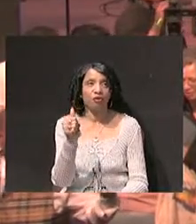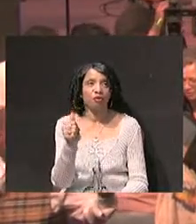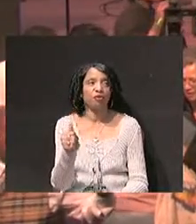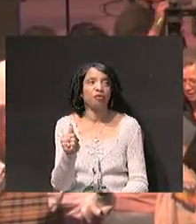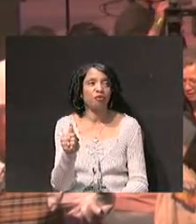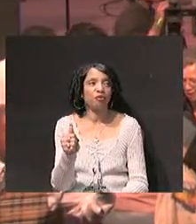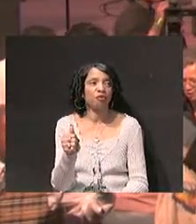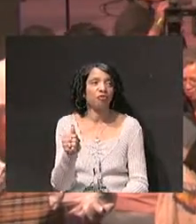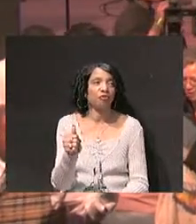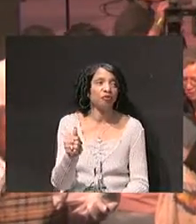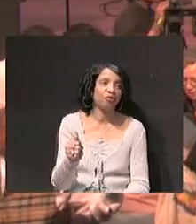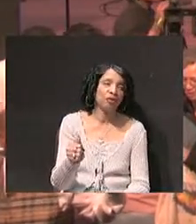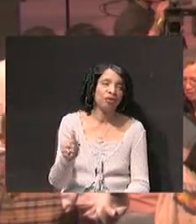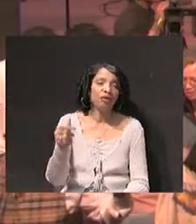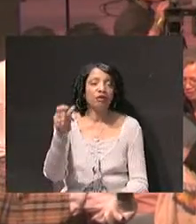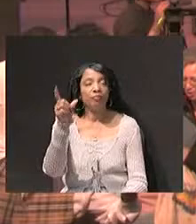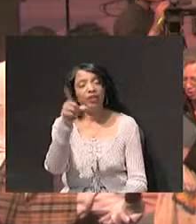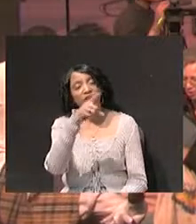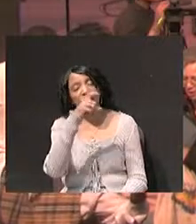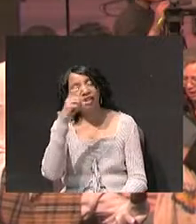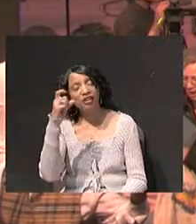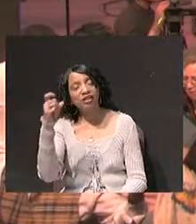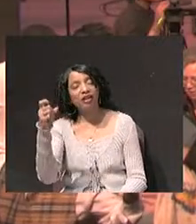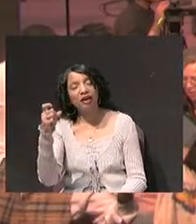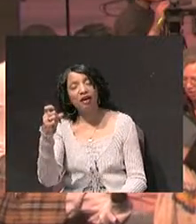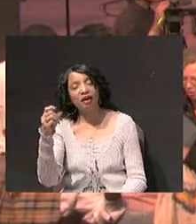tomorrow. Bless you, my sister.